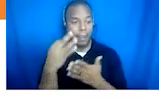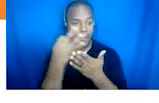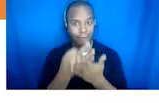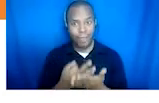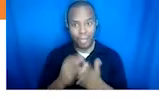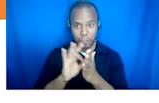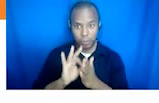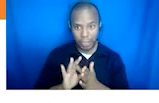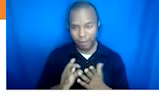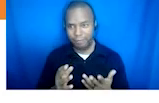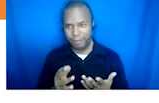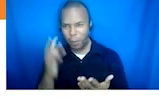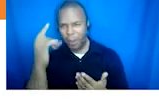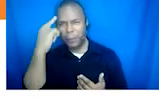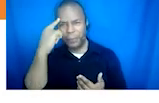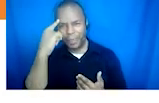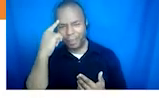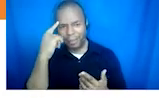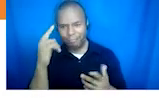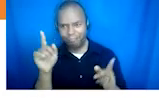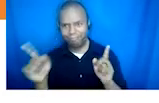So why do you think